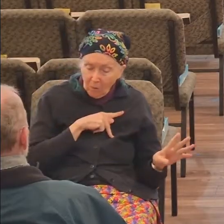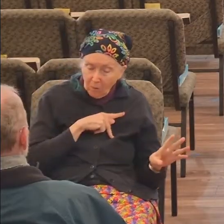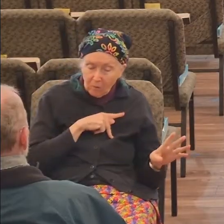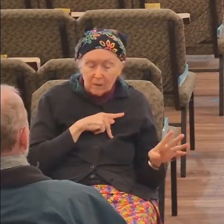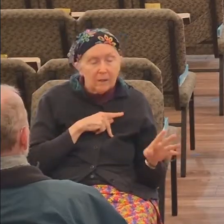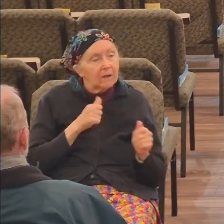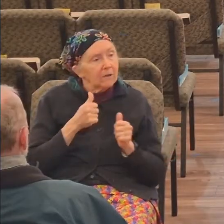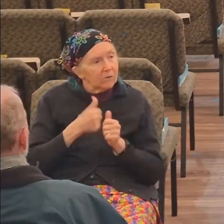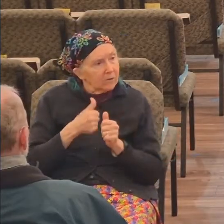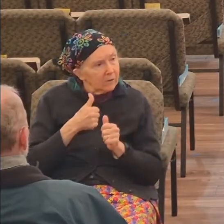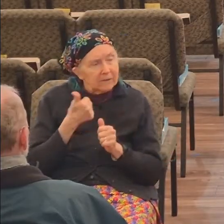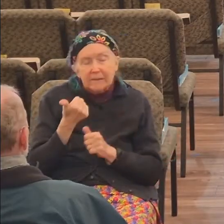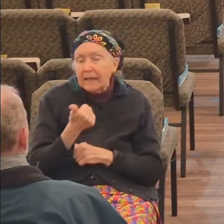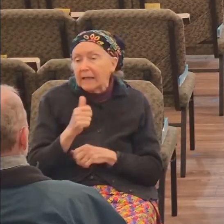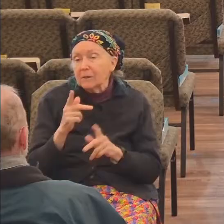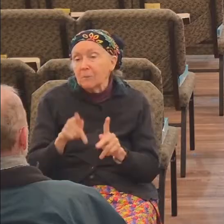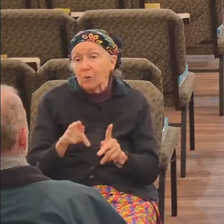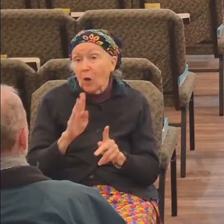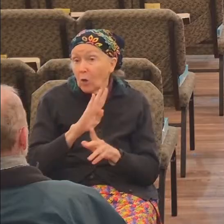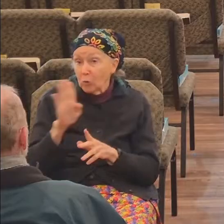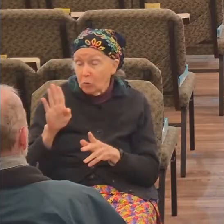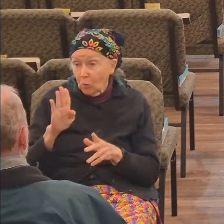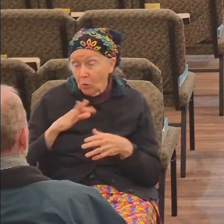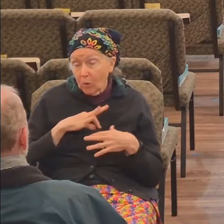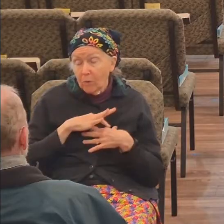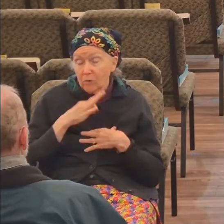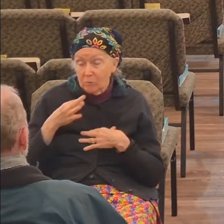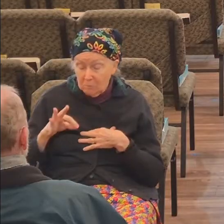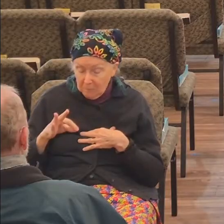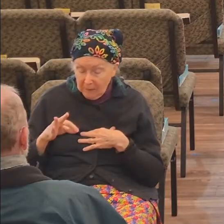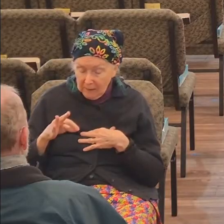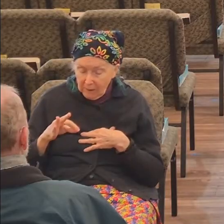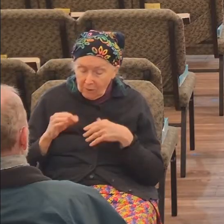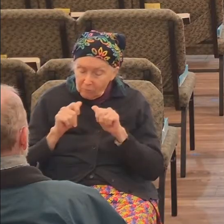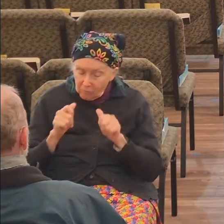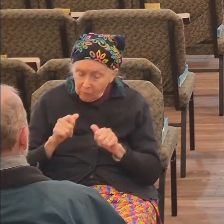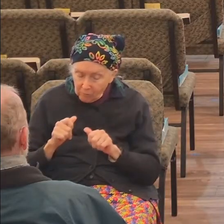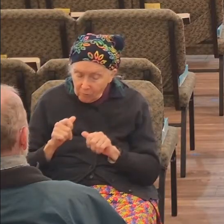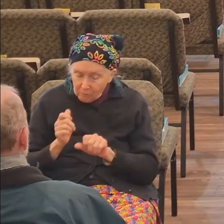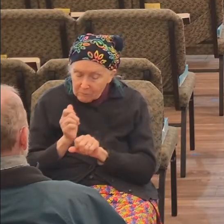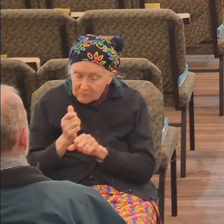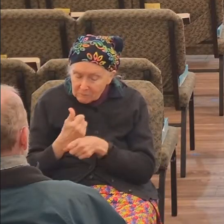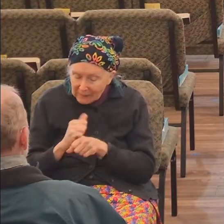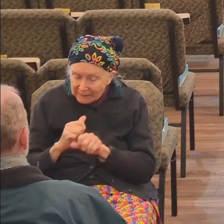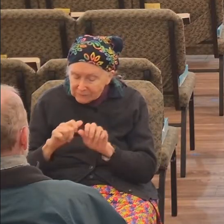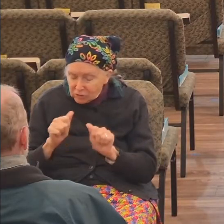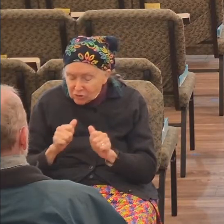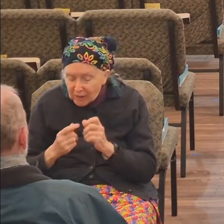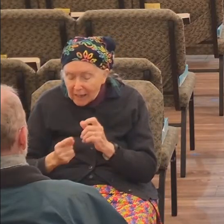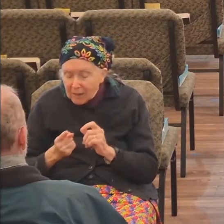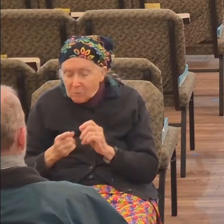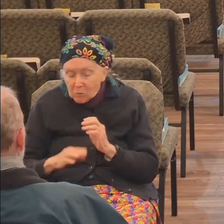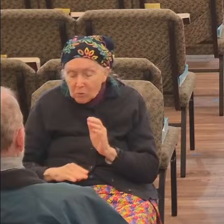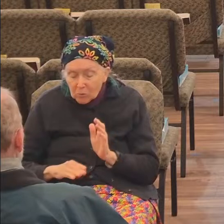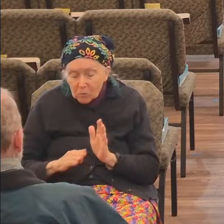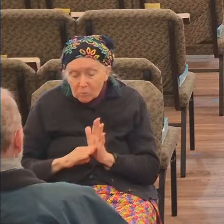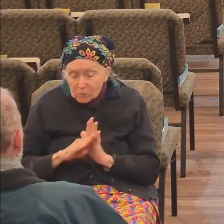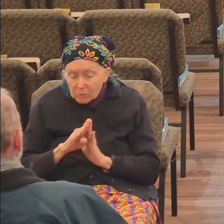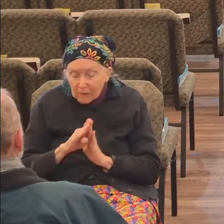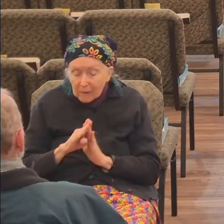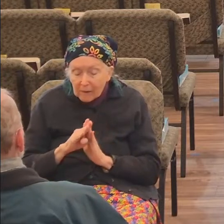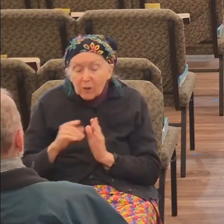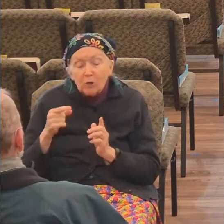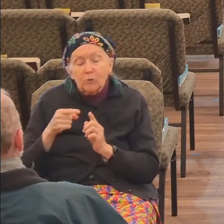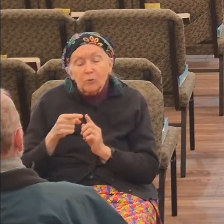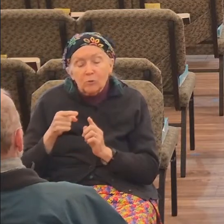did. Your spiritual formation, well, that's what's formed and shaped you up to the point of where you are in